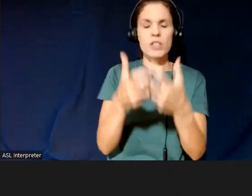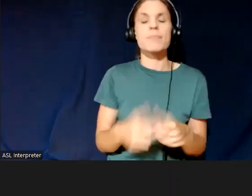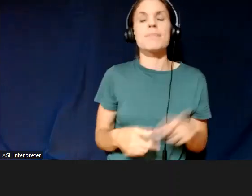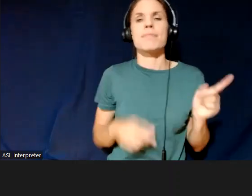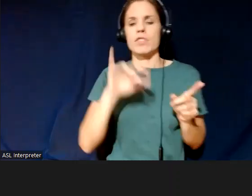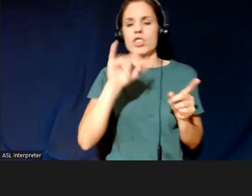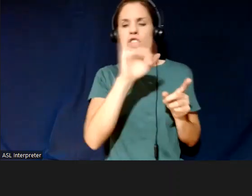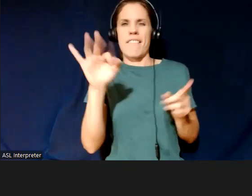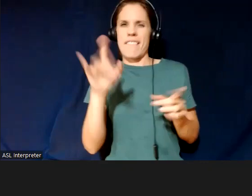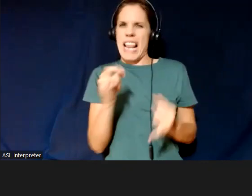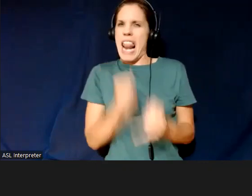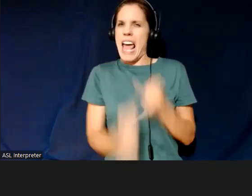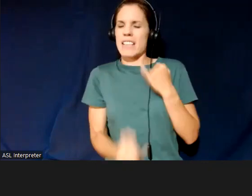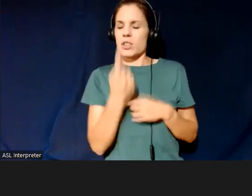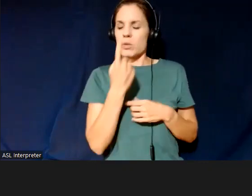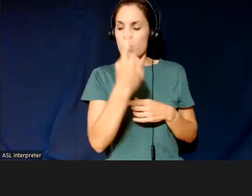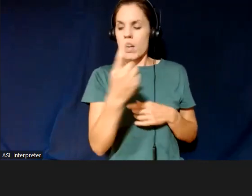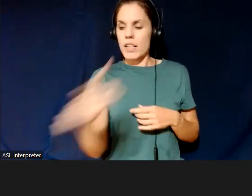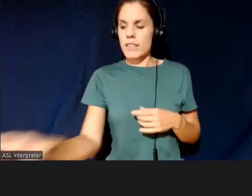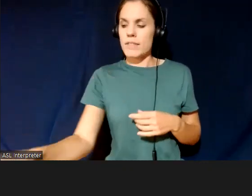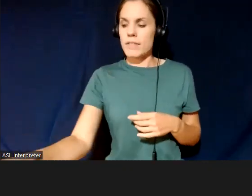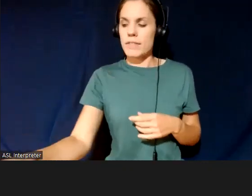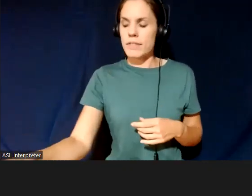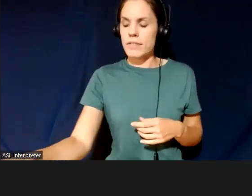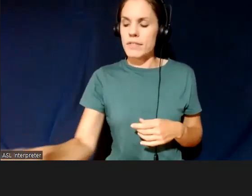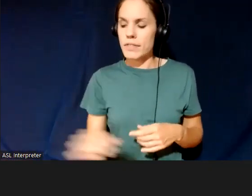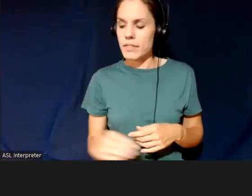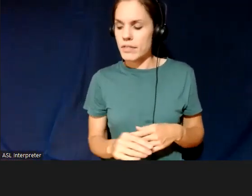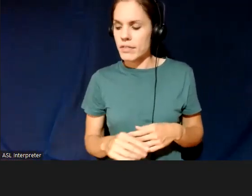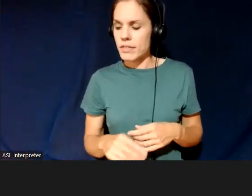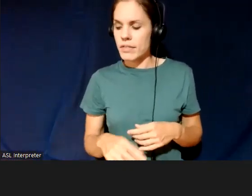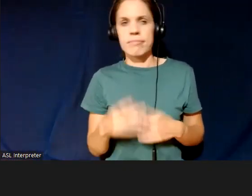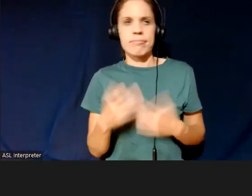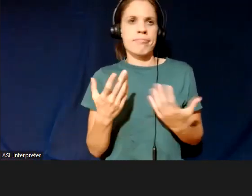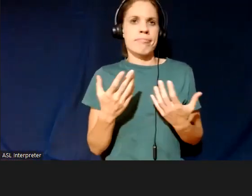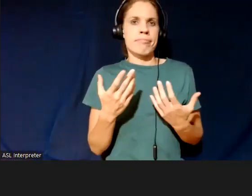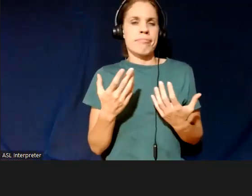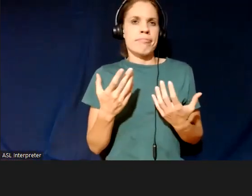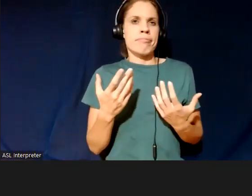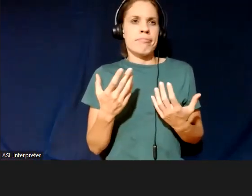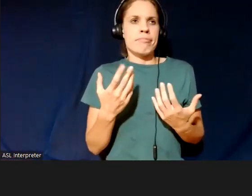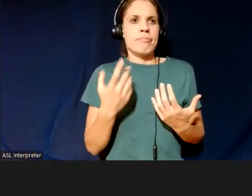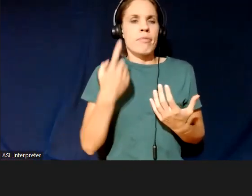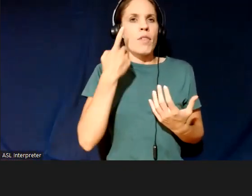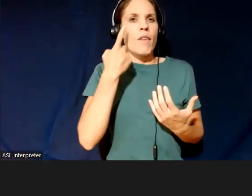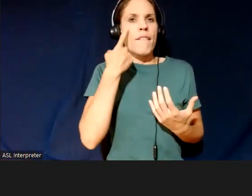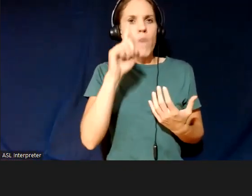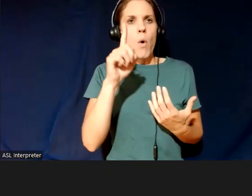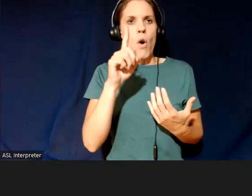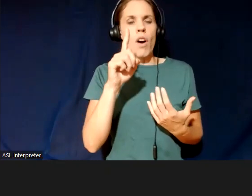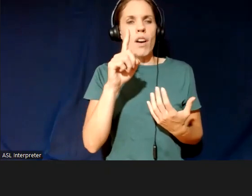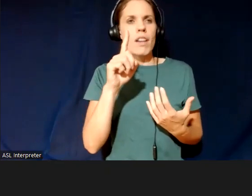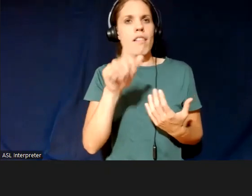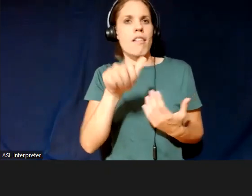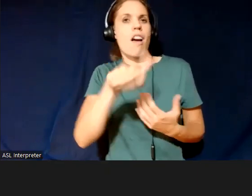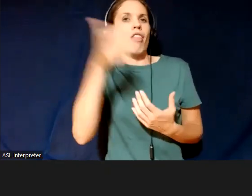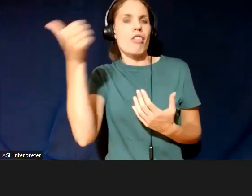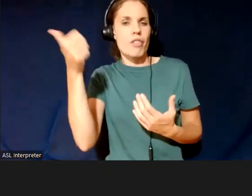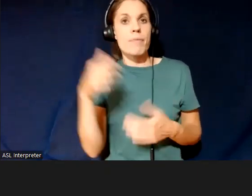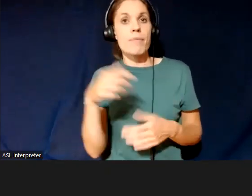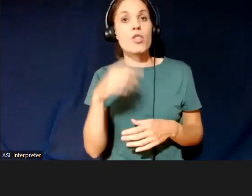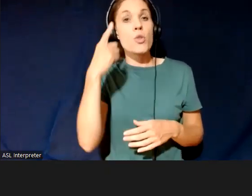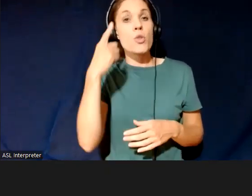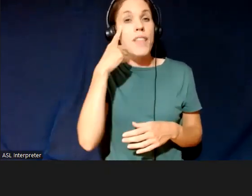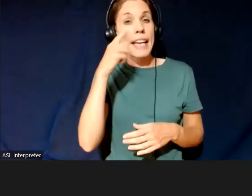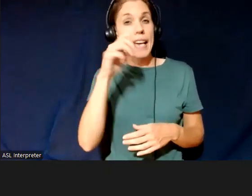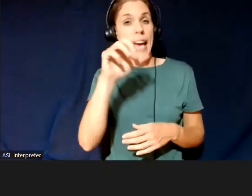Karuna, and this, for folks that aren't all stuck inside the US of A. Do you think the AC framework would